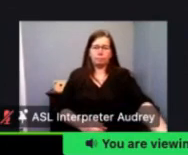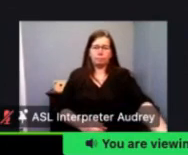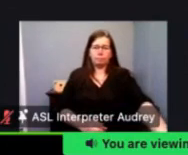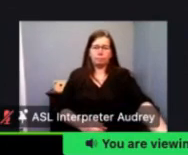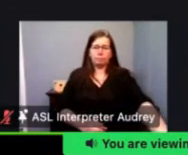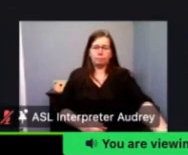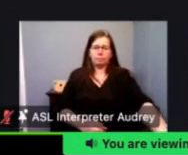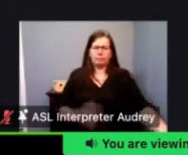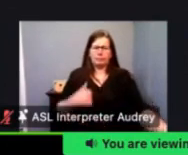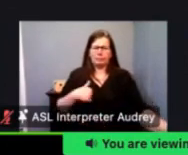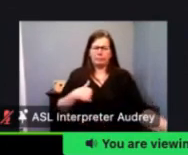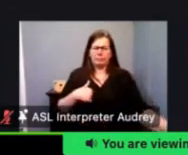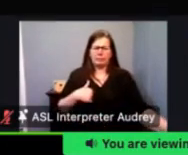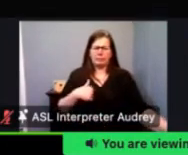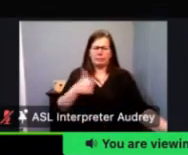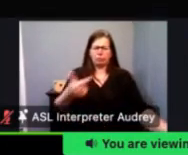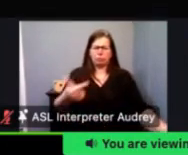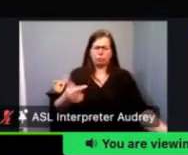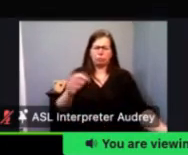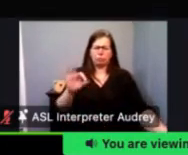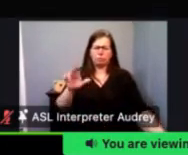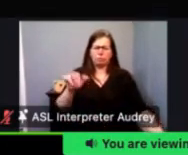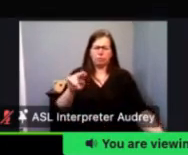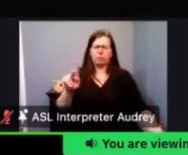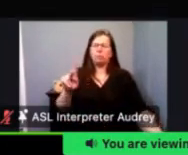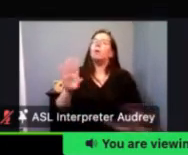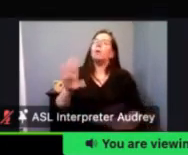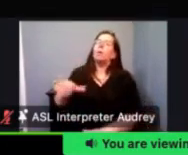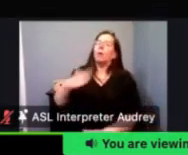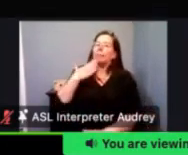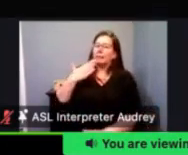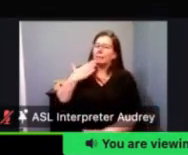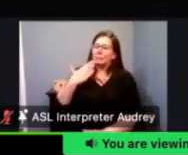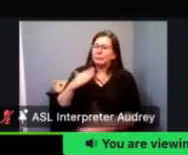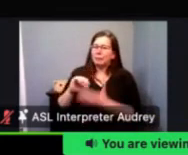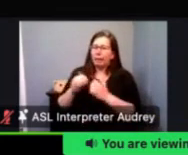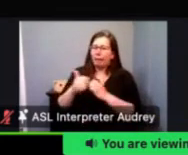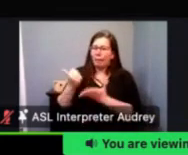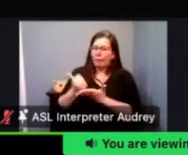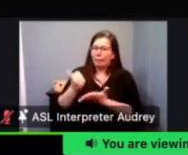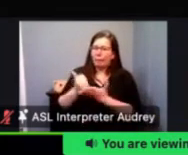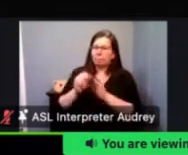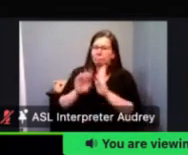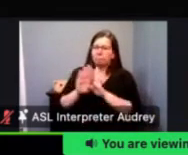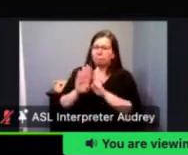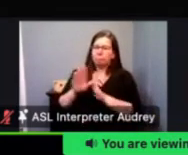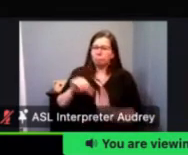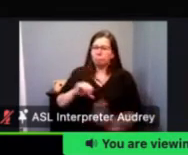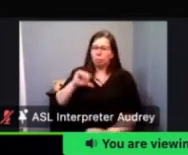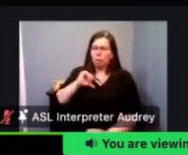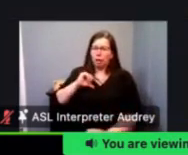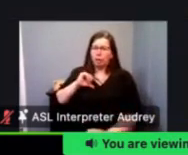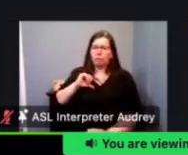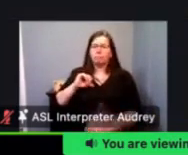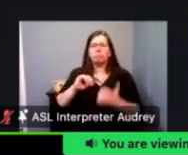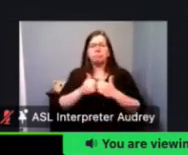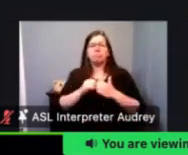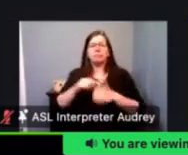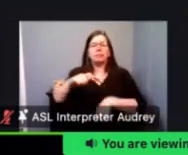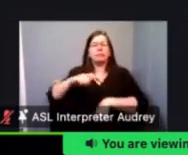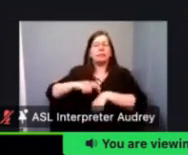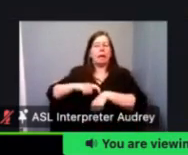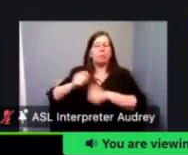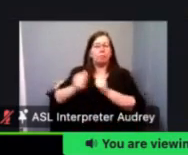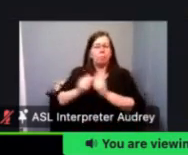Is this one me? I thought this was you, Frank. Oh, thank you. So how to help others develop pride? Spending time in community with other